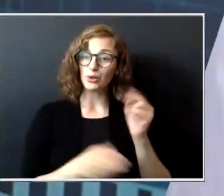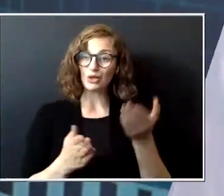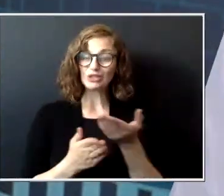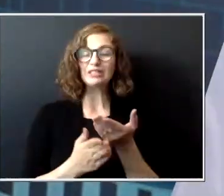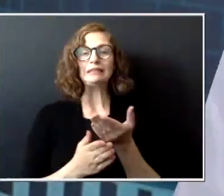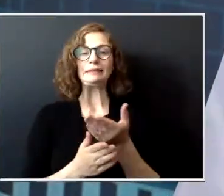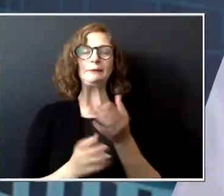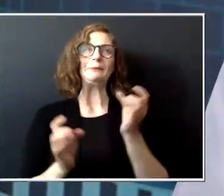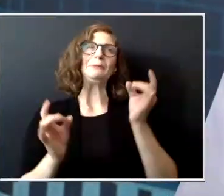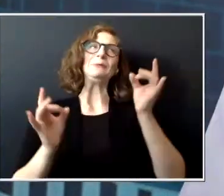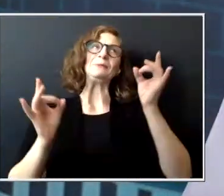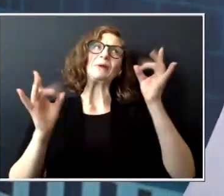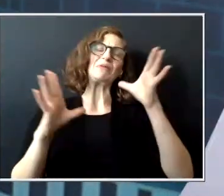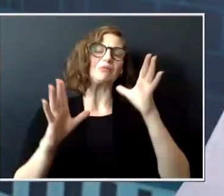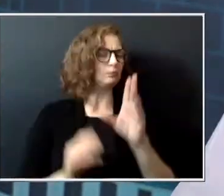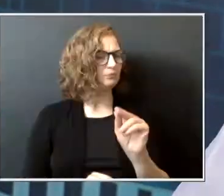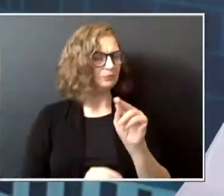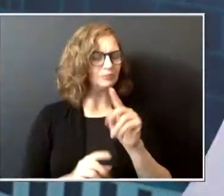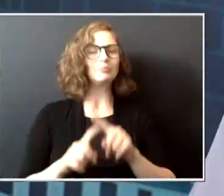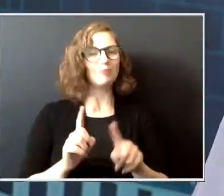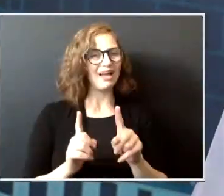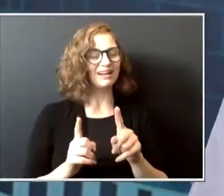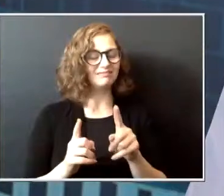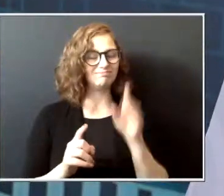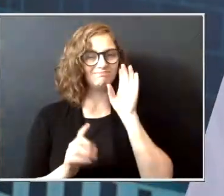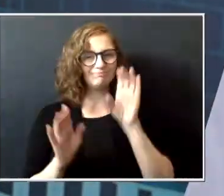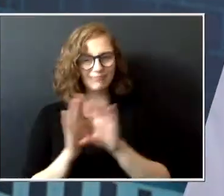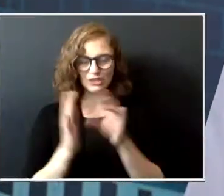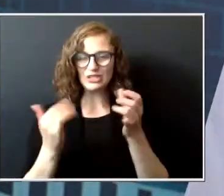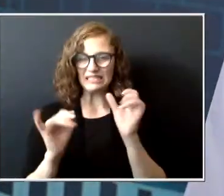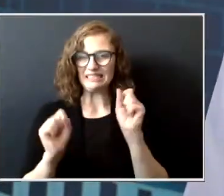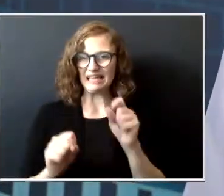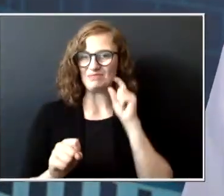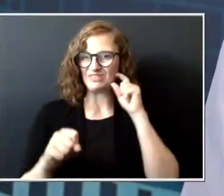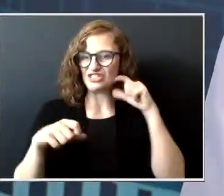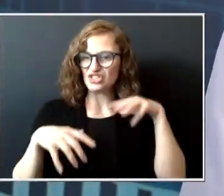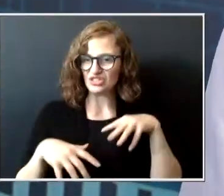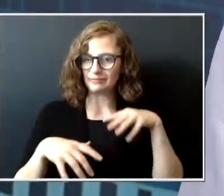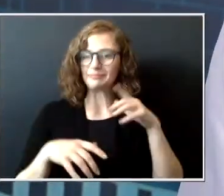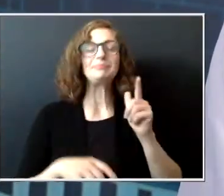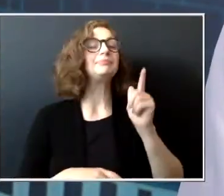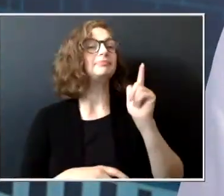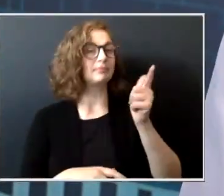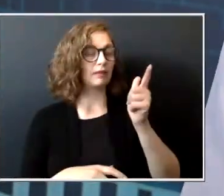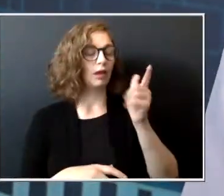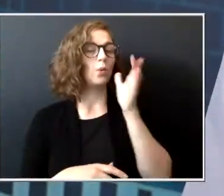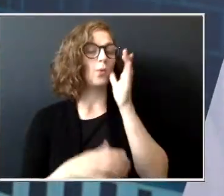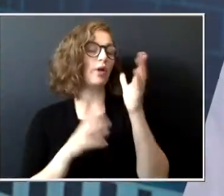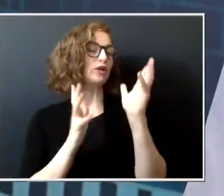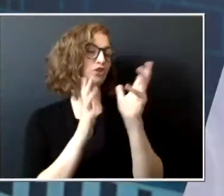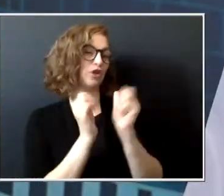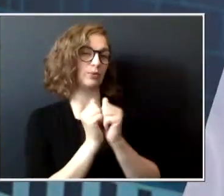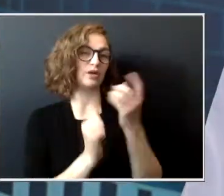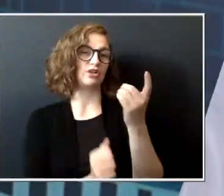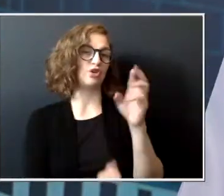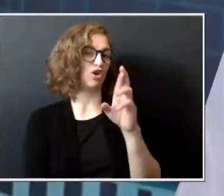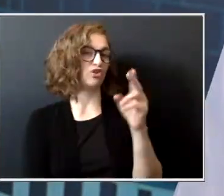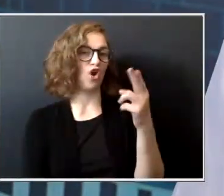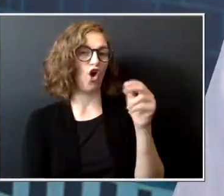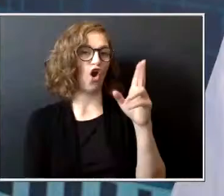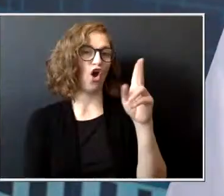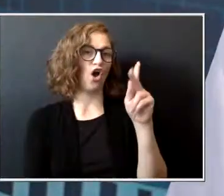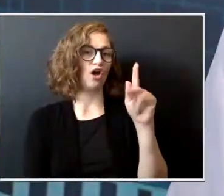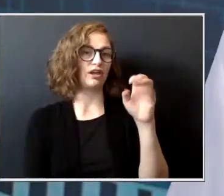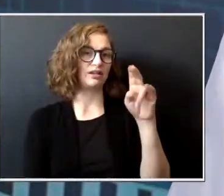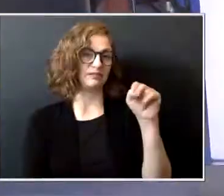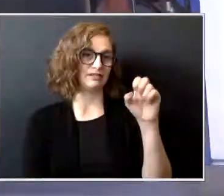a little shocking. Later today, we're going to check in with Dr. Dana Hawkinson to discuss the new CDC health alert on dengue virus.